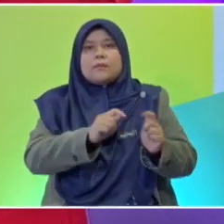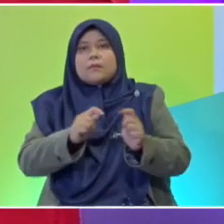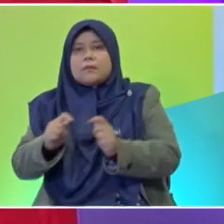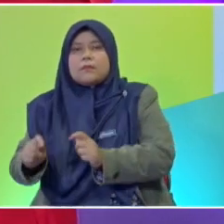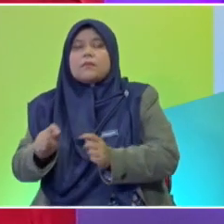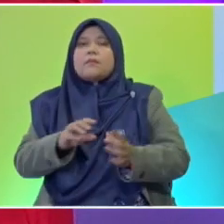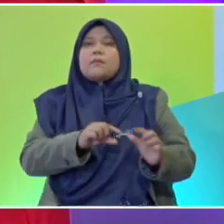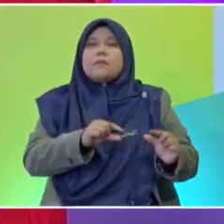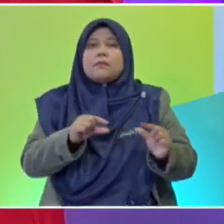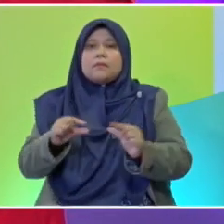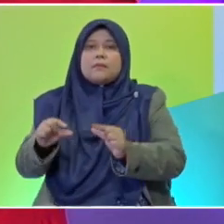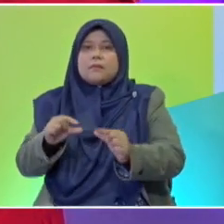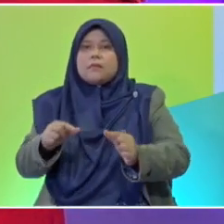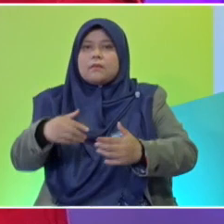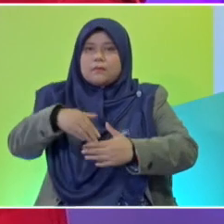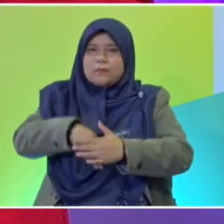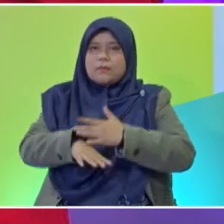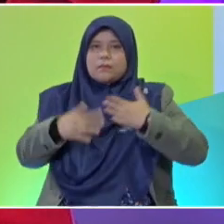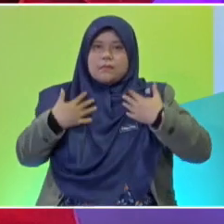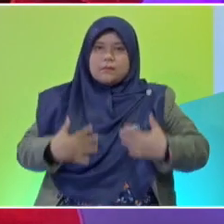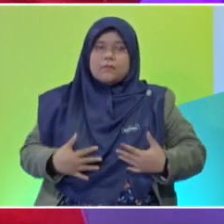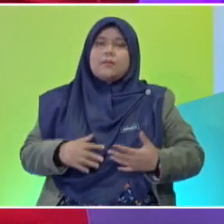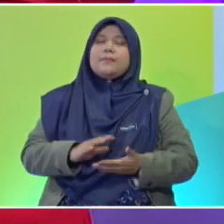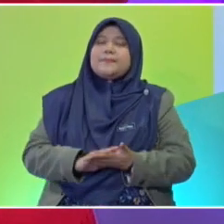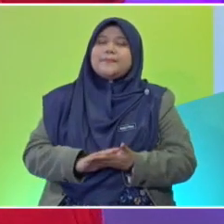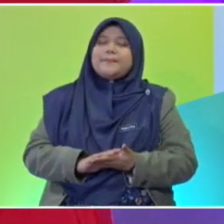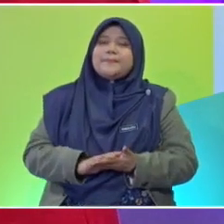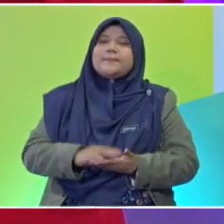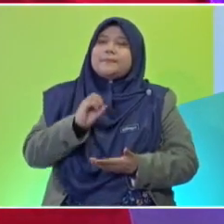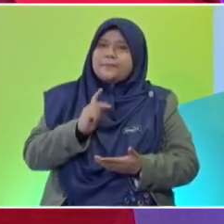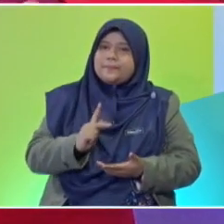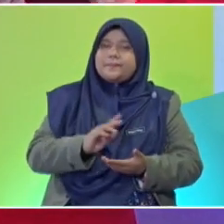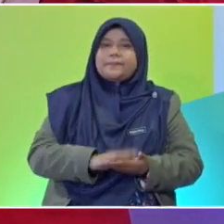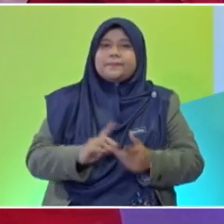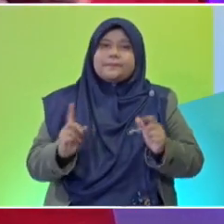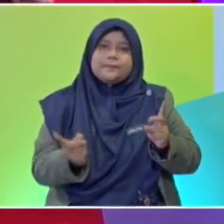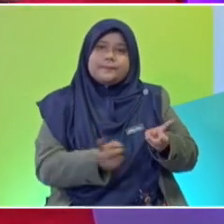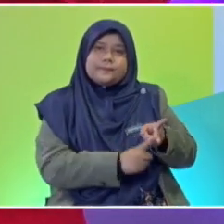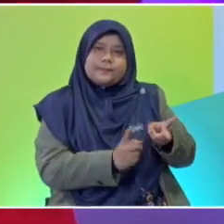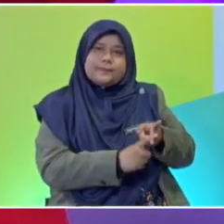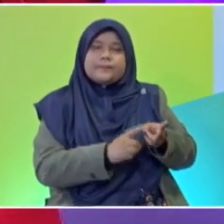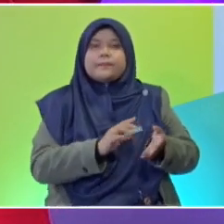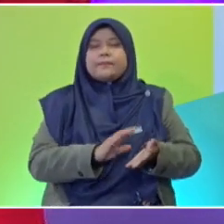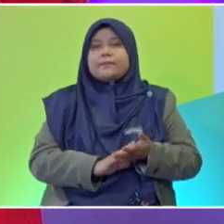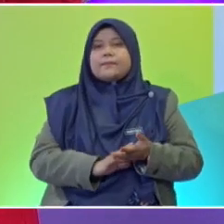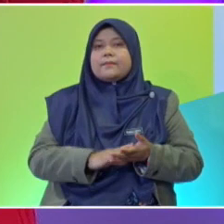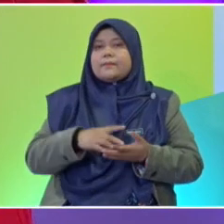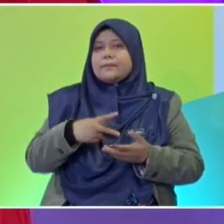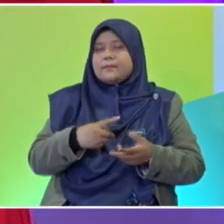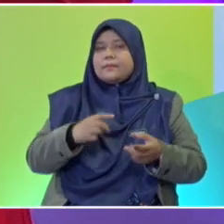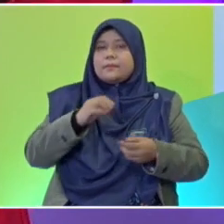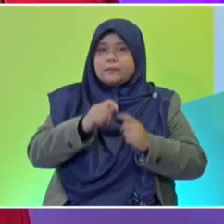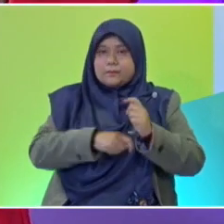our body. Wow, that is so interesting. Okay. Let's look at the second system which we have learned in year